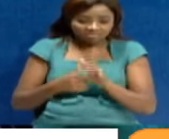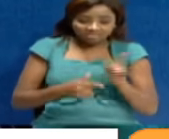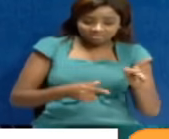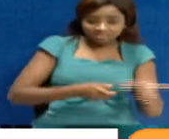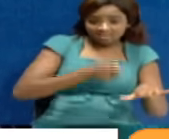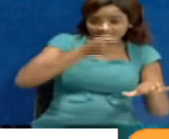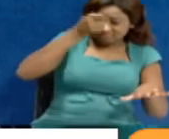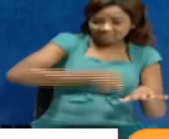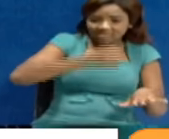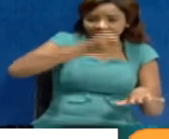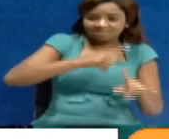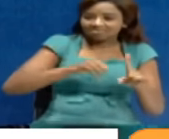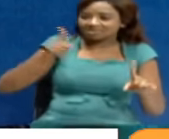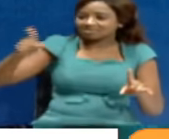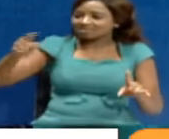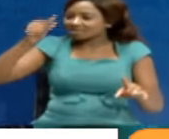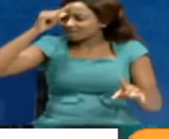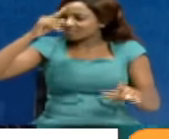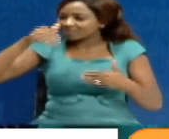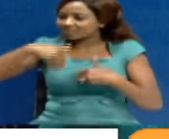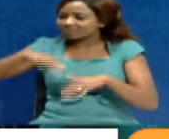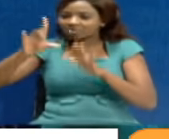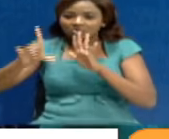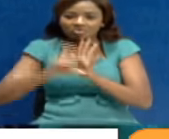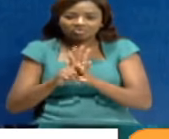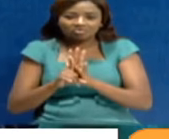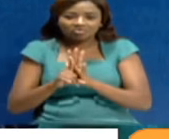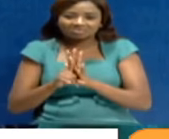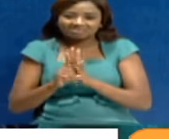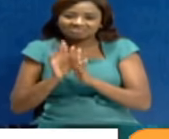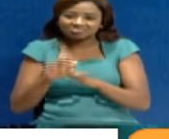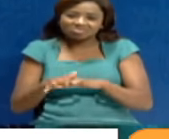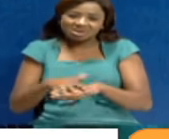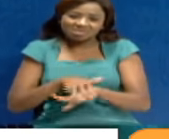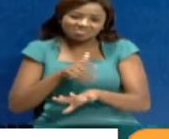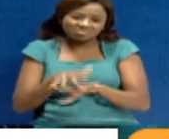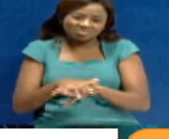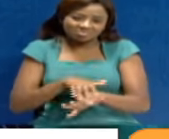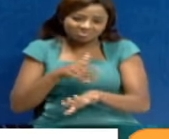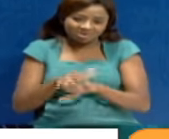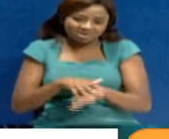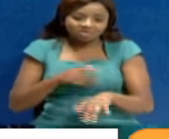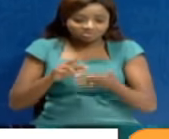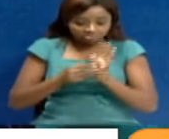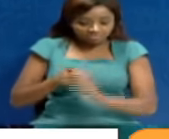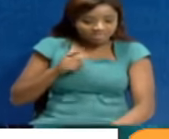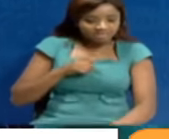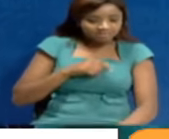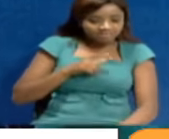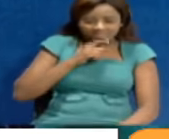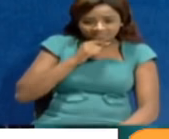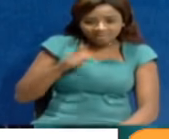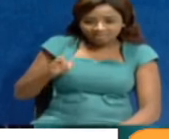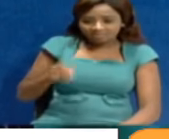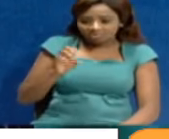slow in implementing. So a litigant like Okiya must be at pains trying to understand why the judge can declare